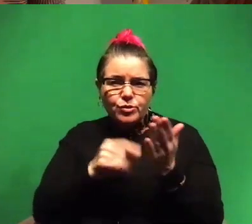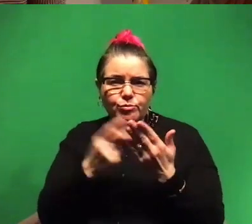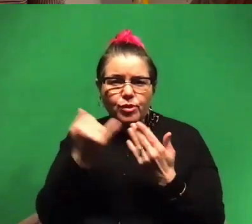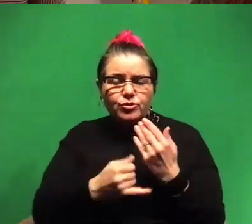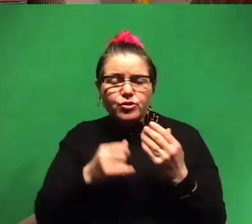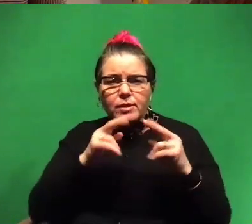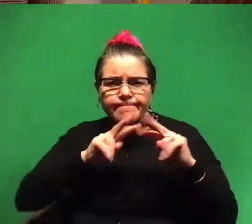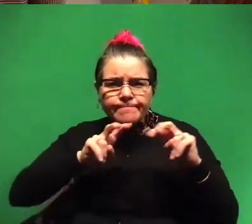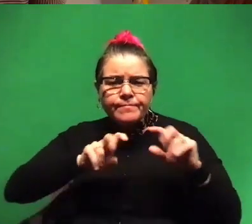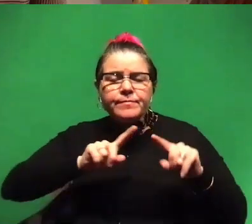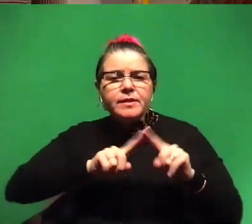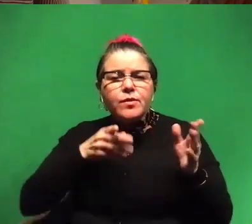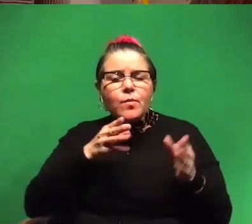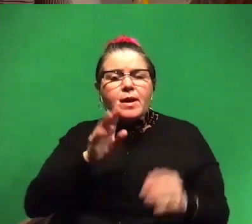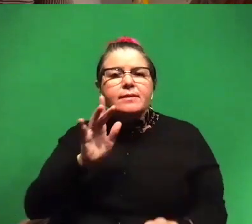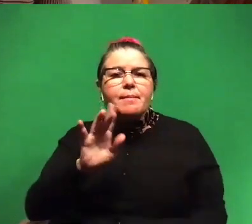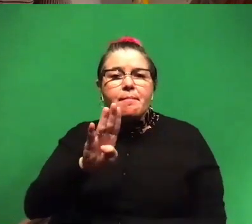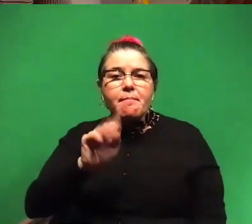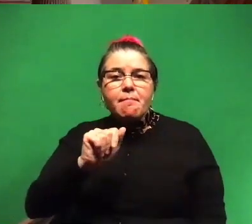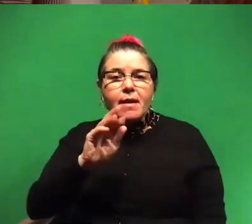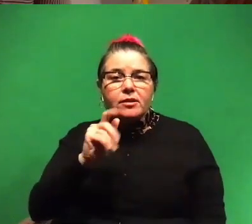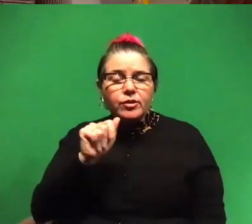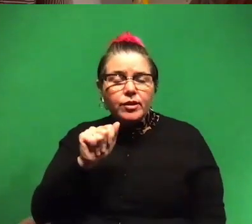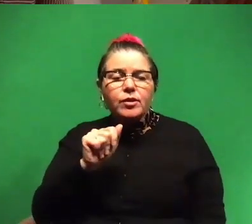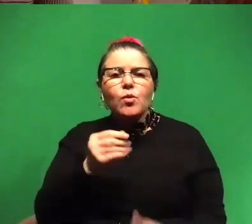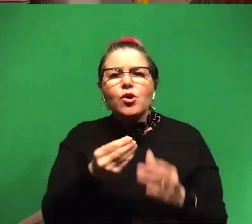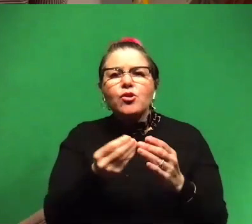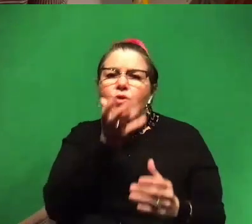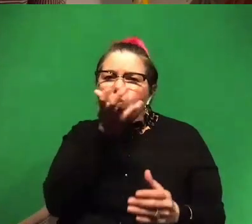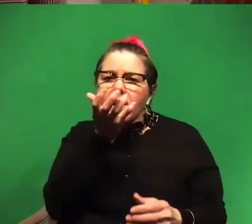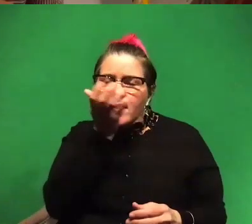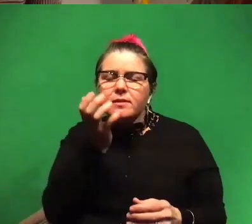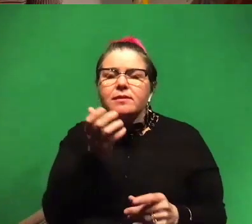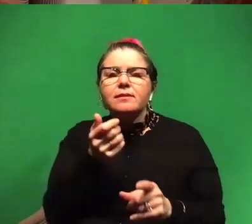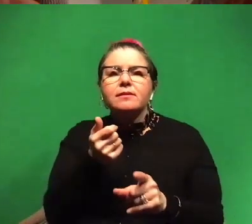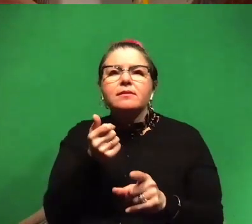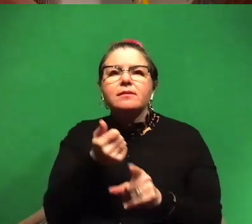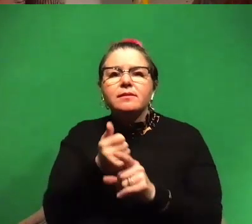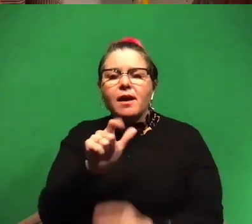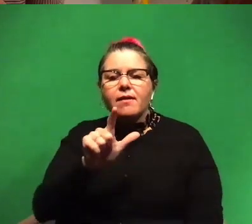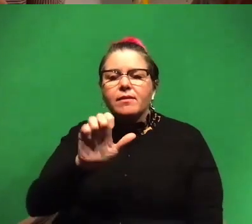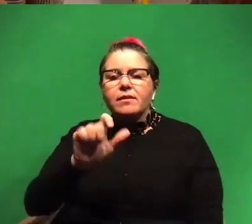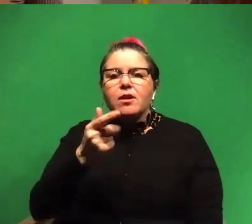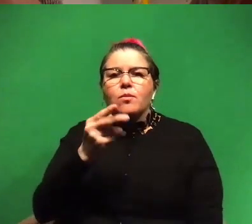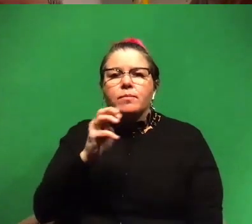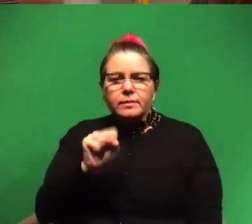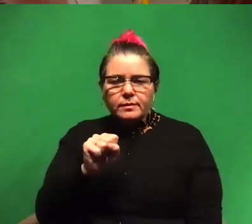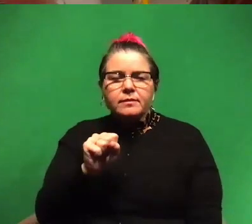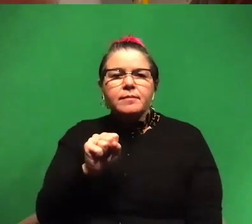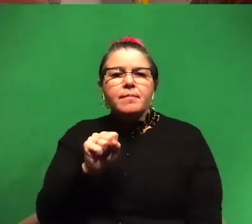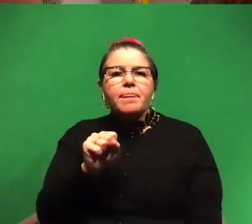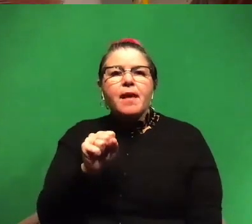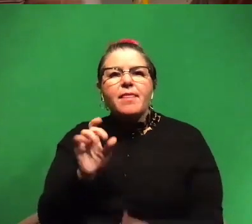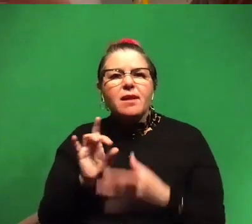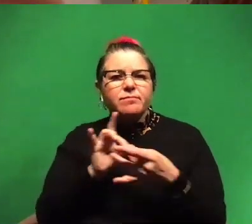at different ways that bacteria or grasses that have legumes and they